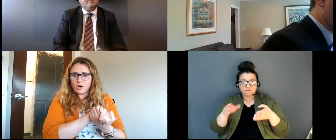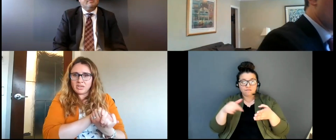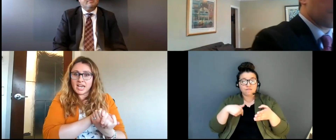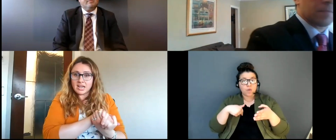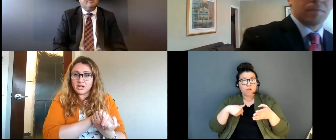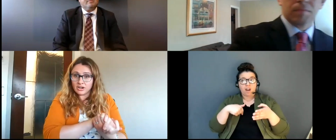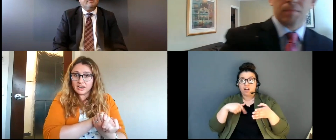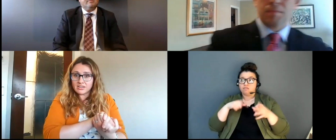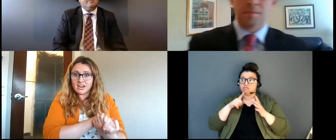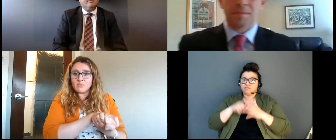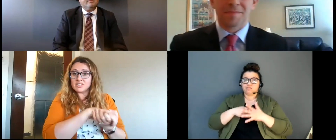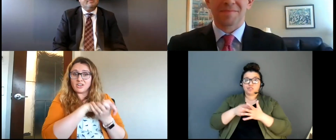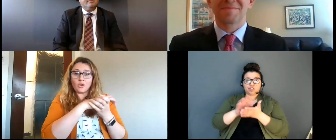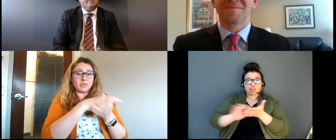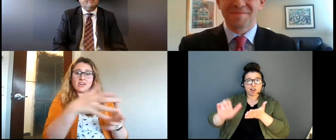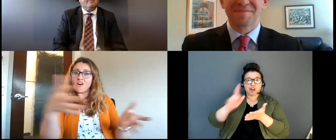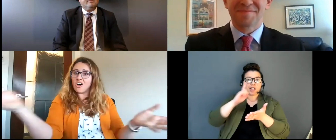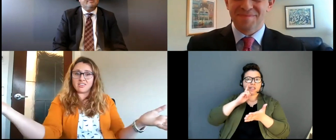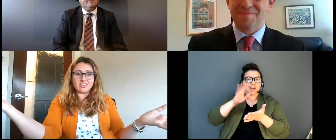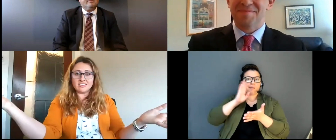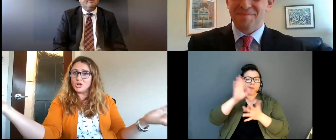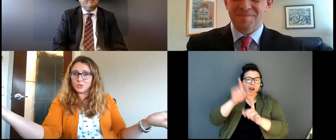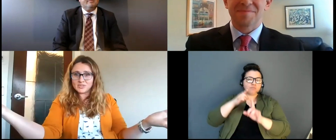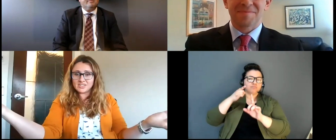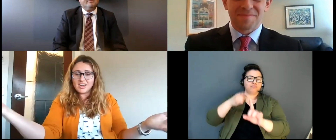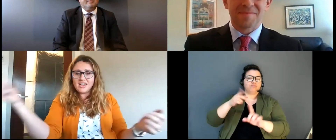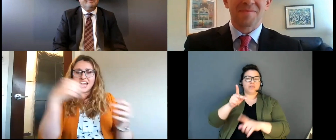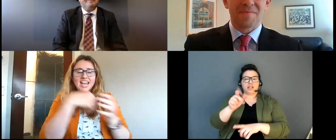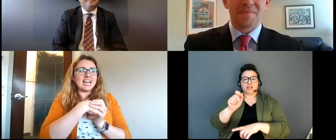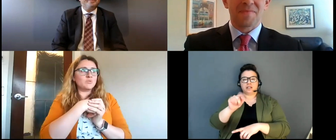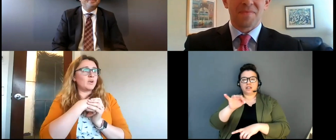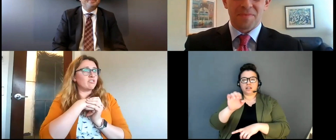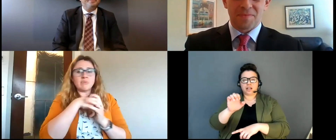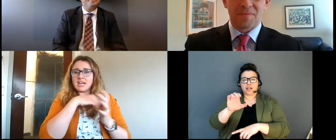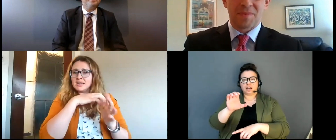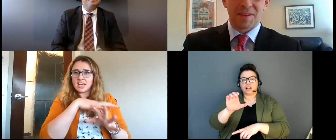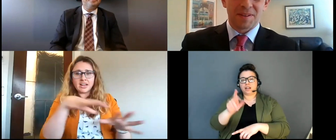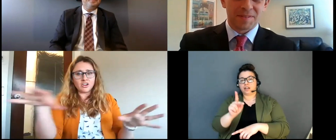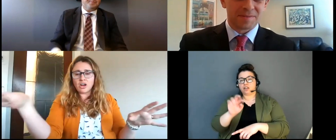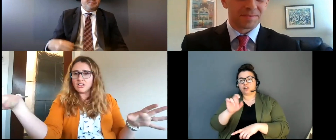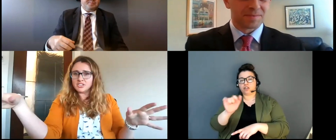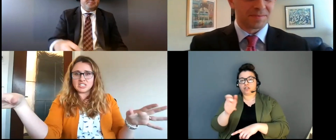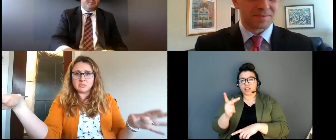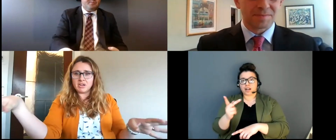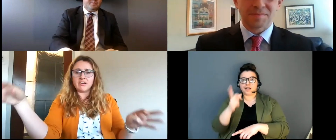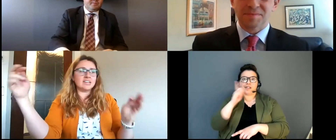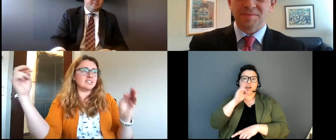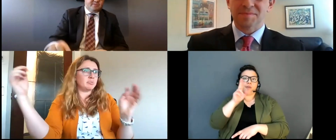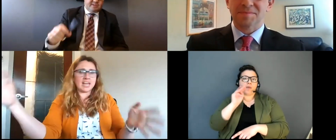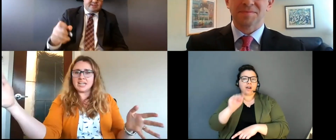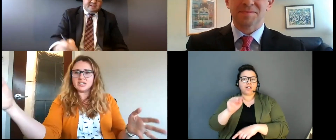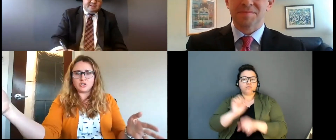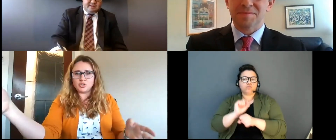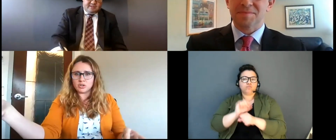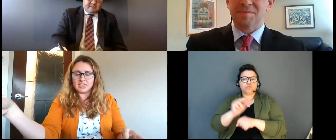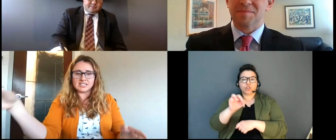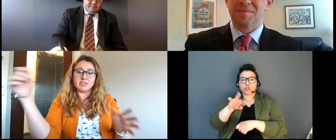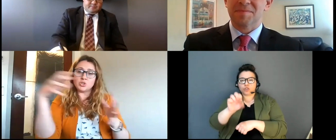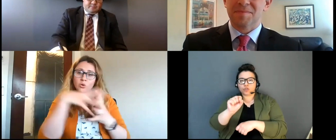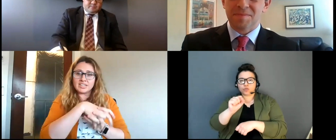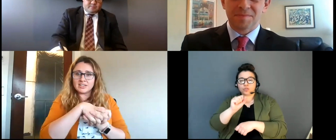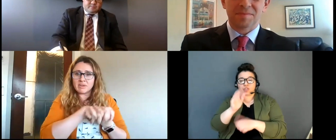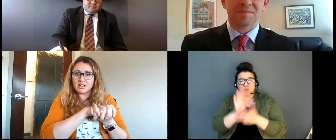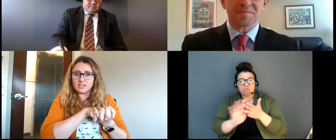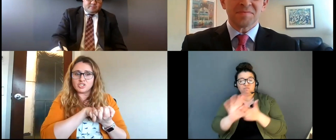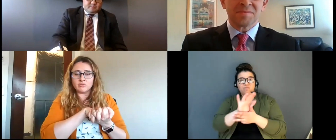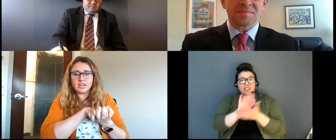was going to go be Katie Couric, that I was going to go be on the news, and went through my entire college experience planning to do journalism.